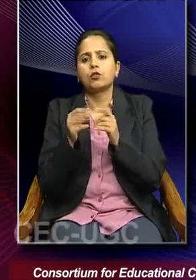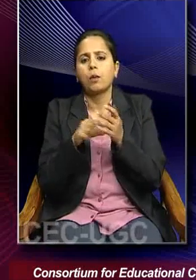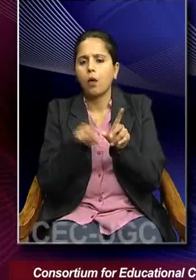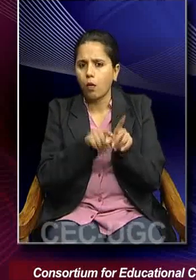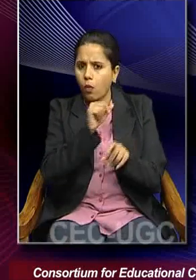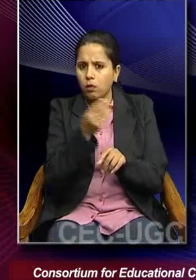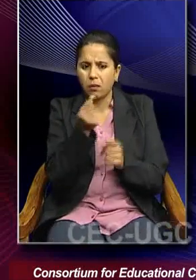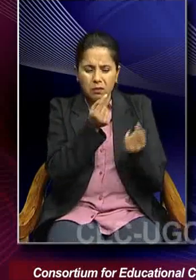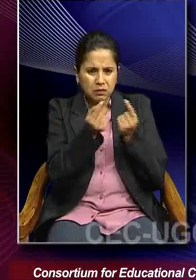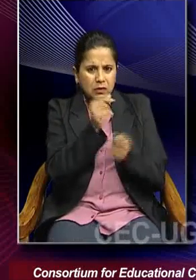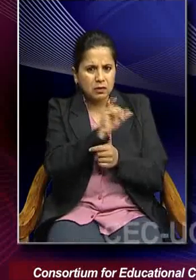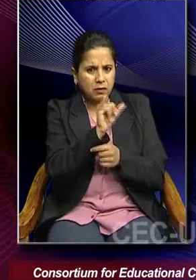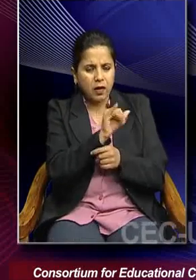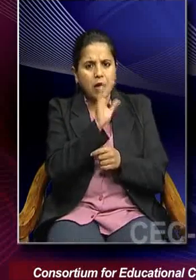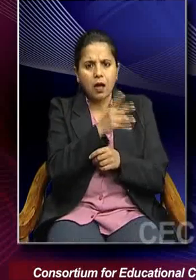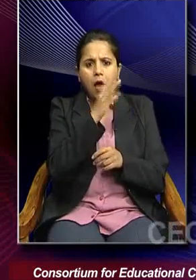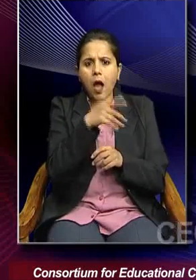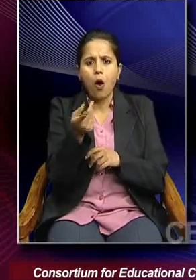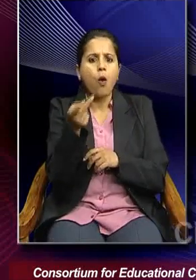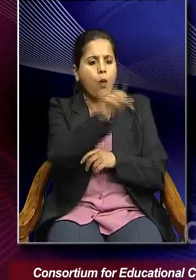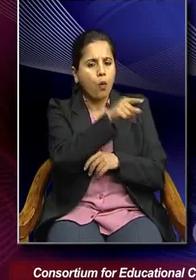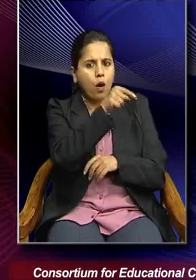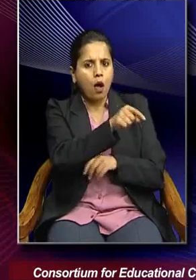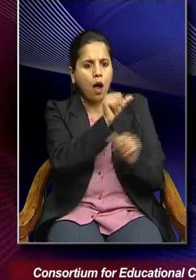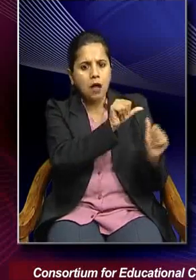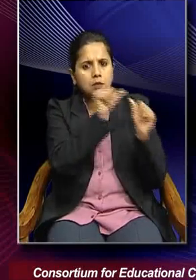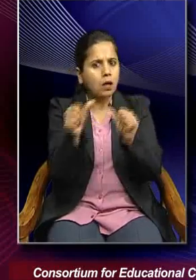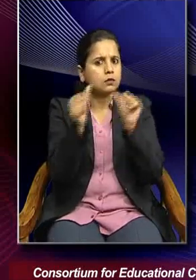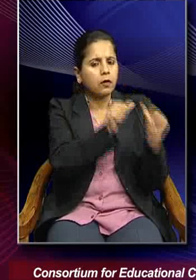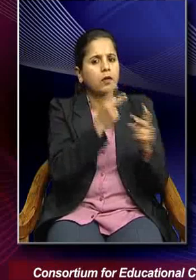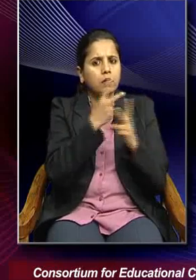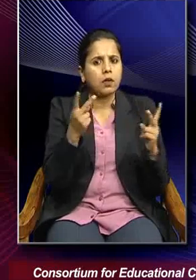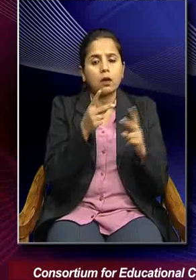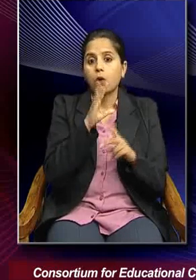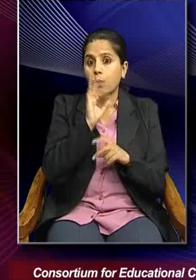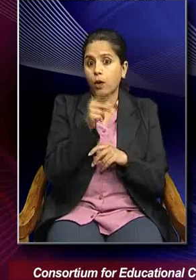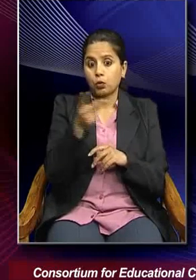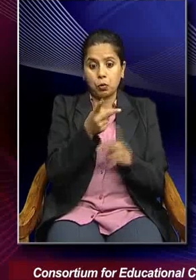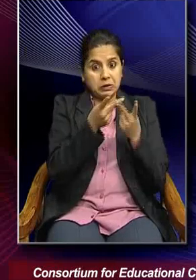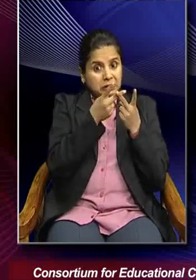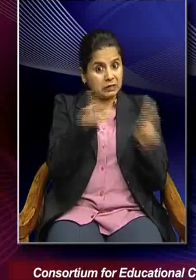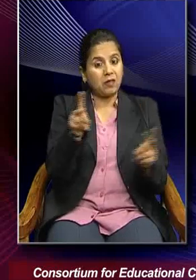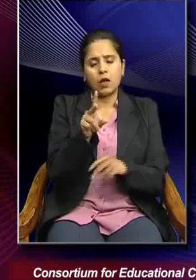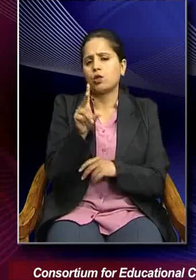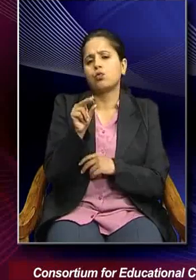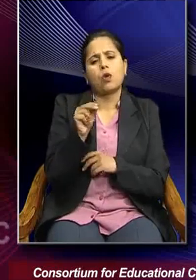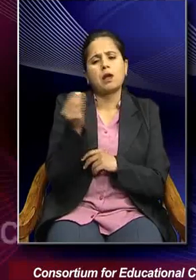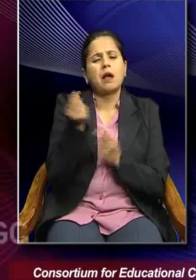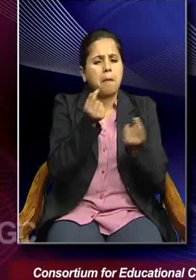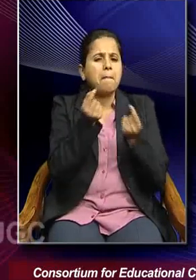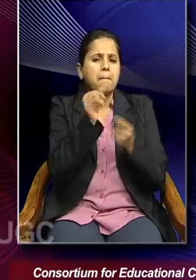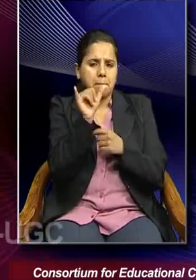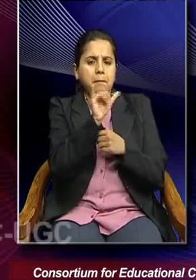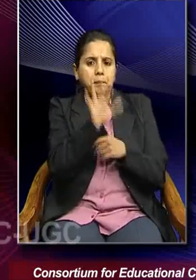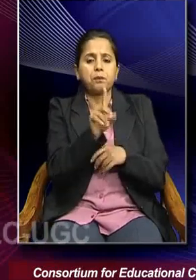are determined on each other. So, it's not that they are absolutely distinct, but they are